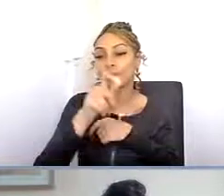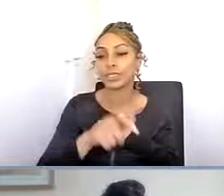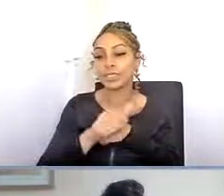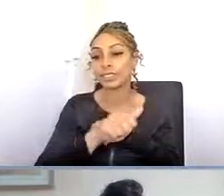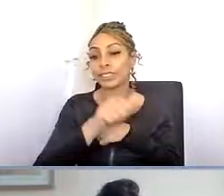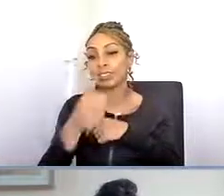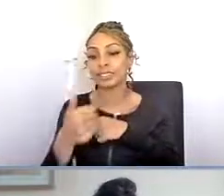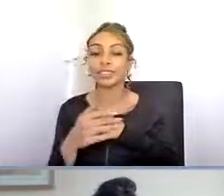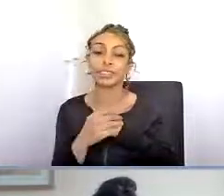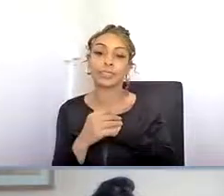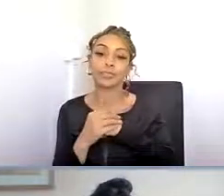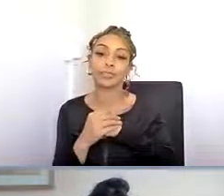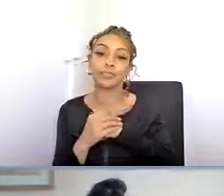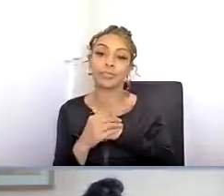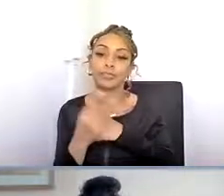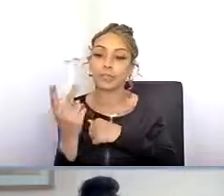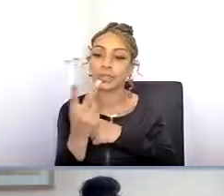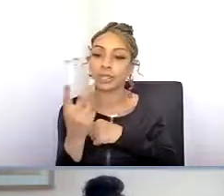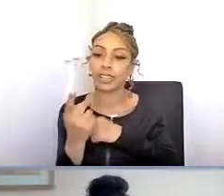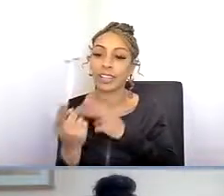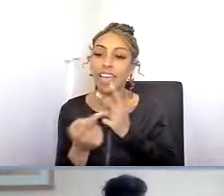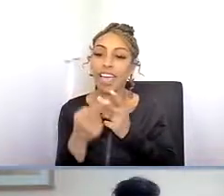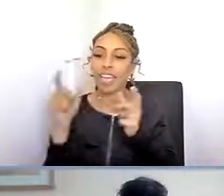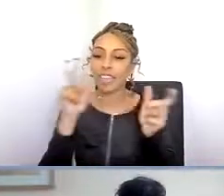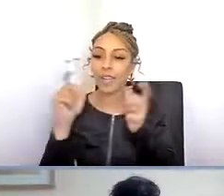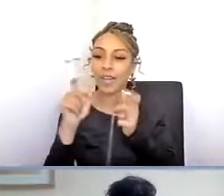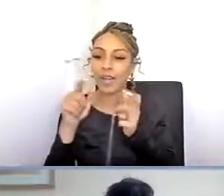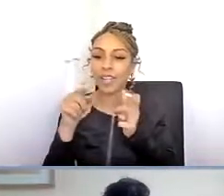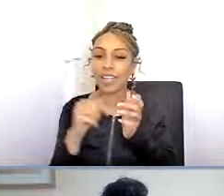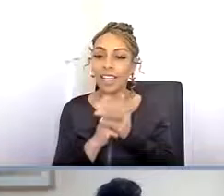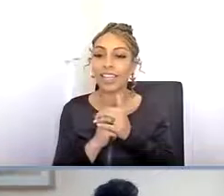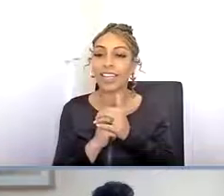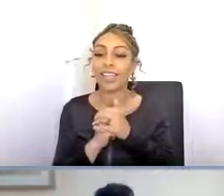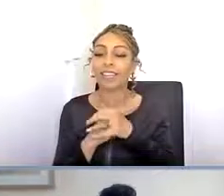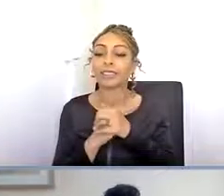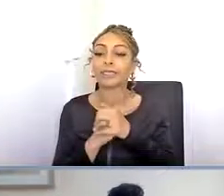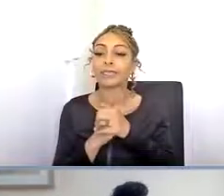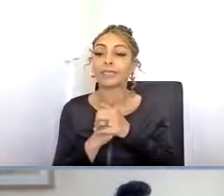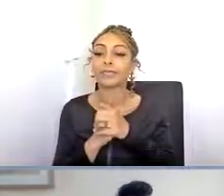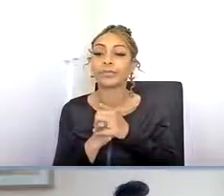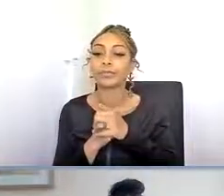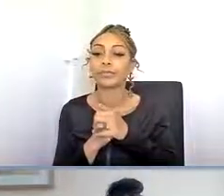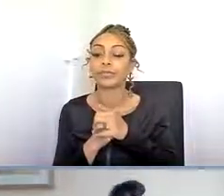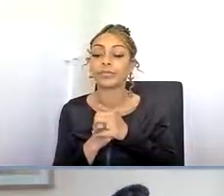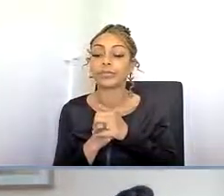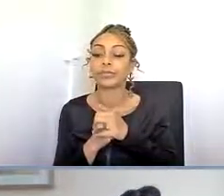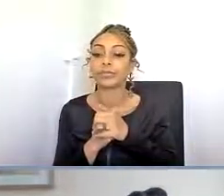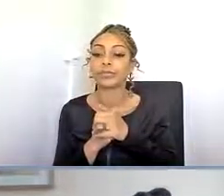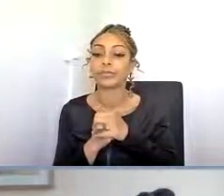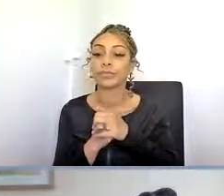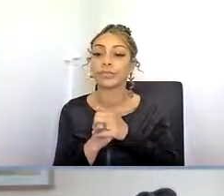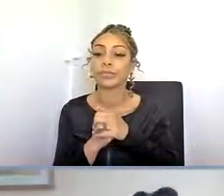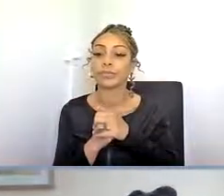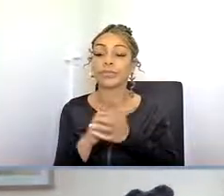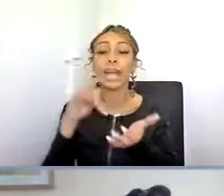then you can see there's two other photographs. She's with Lytton Strachey, and in the